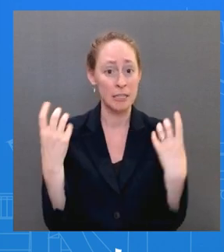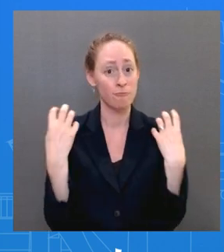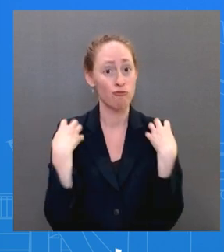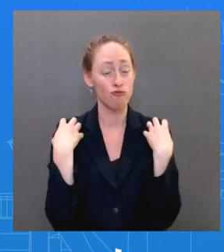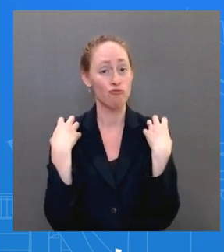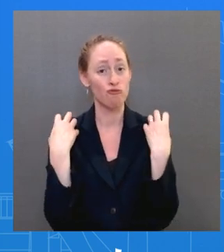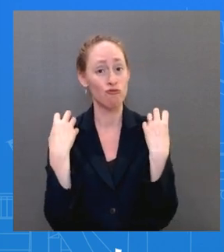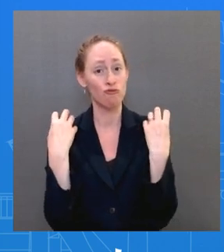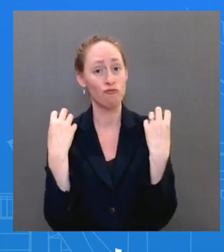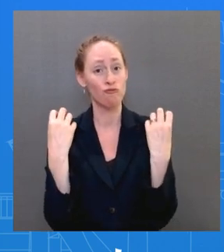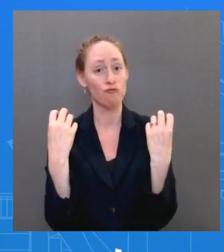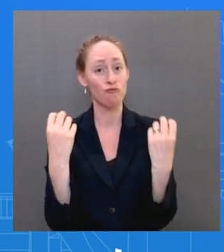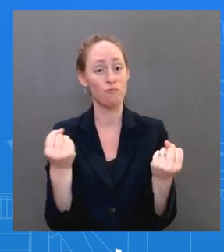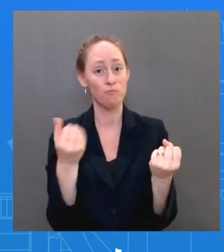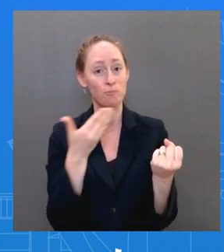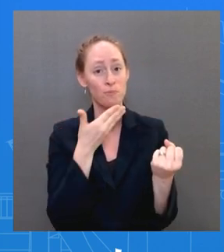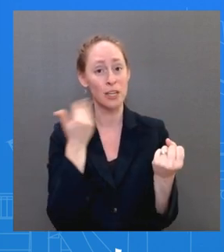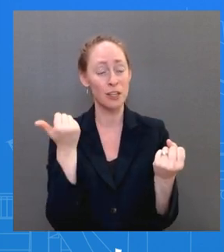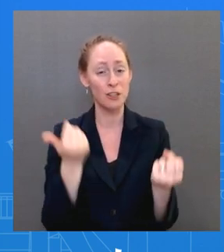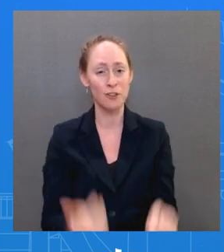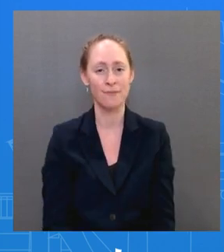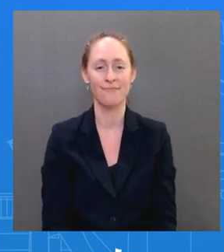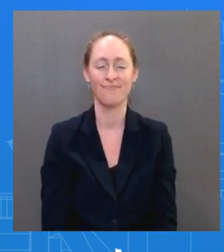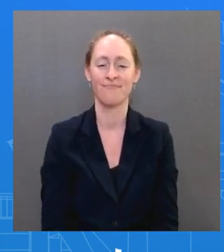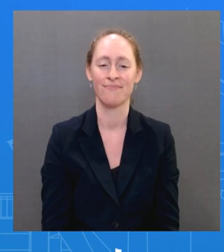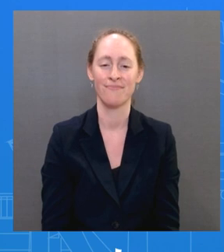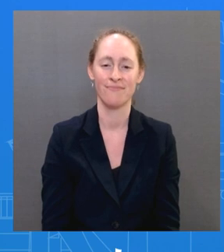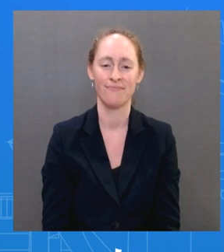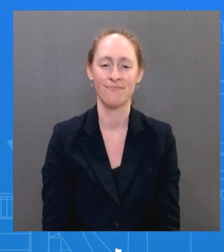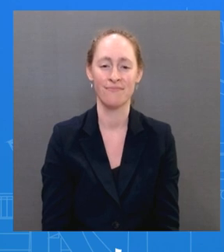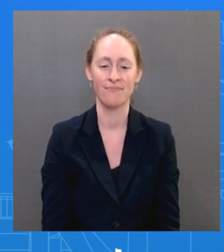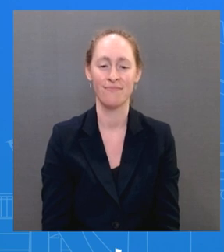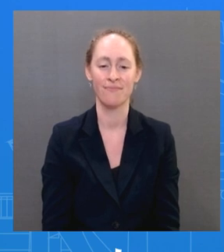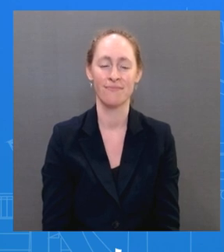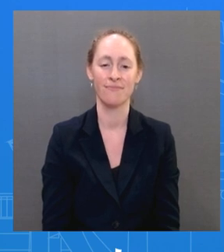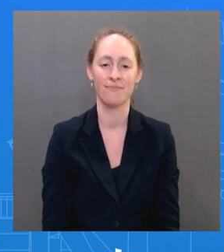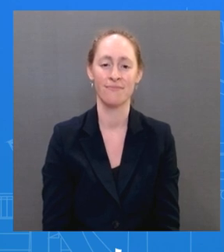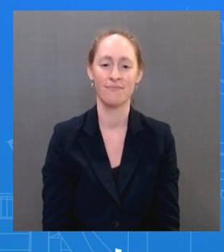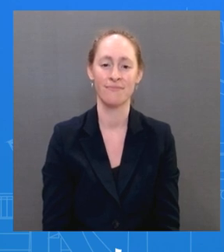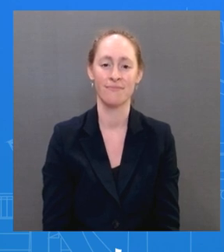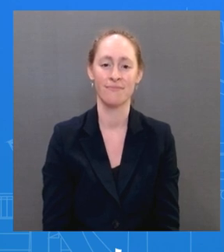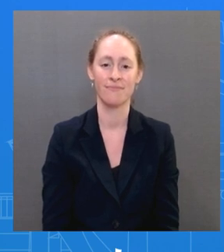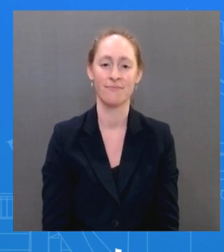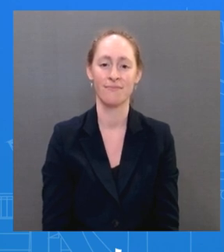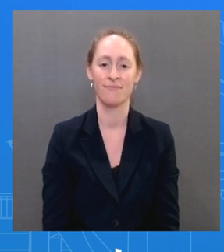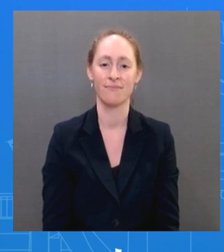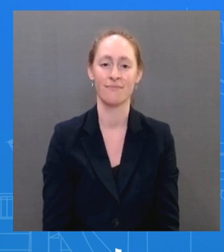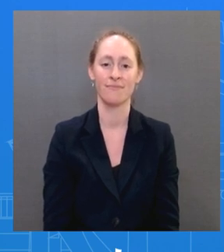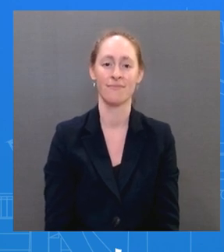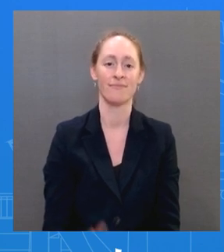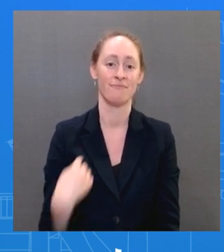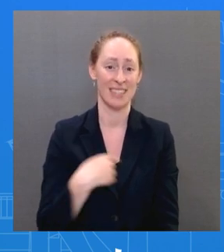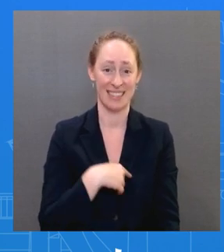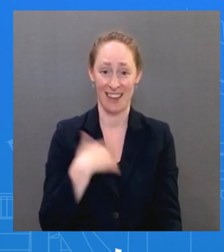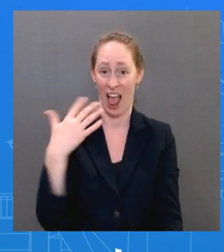more information on a president that's having very mild symptoms than any other president. We are being